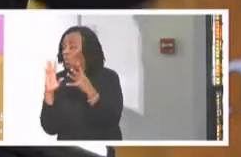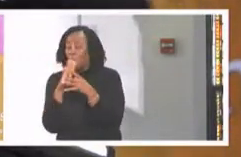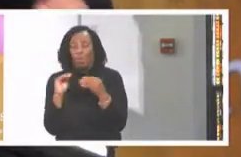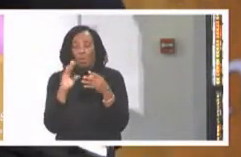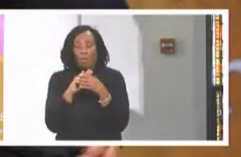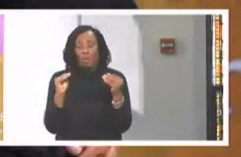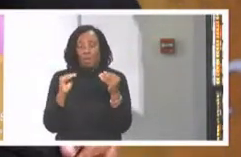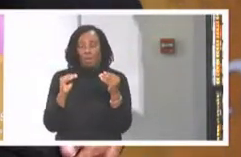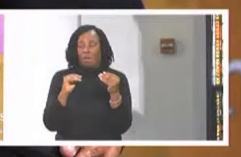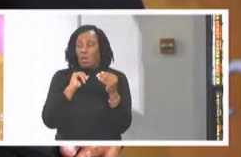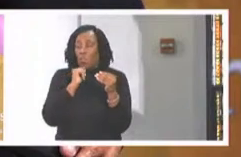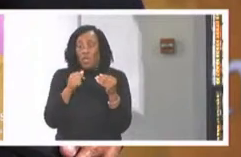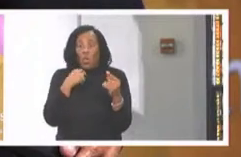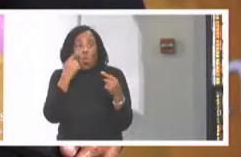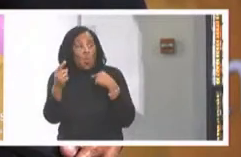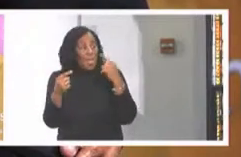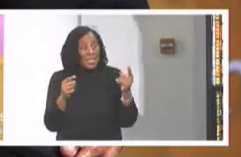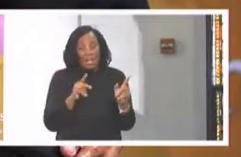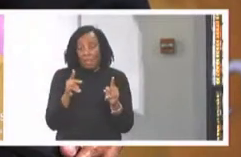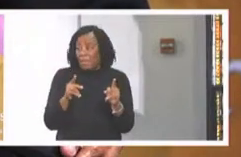our witnesses.